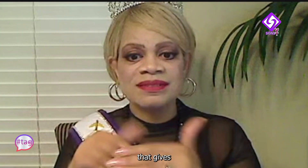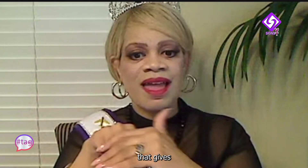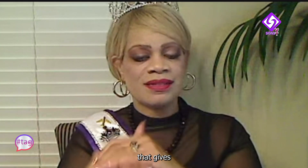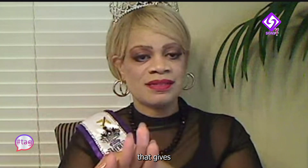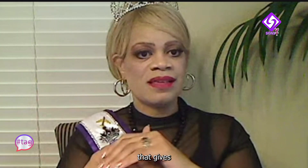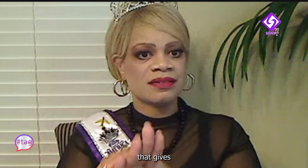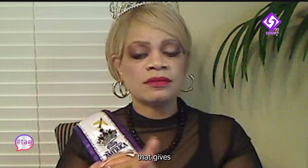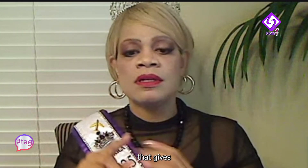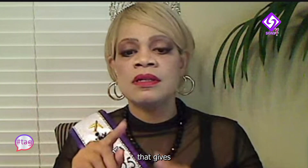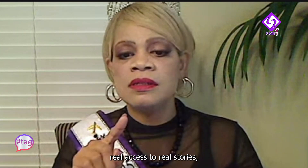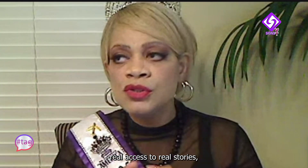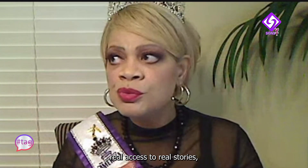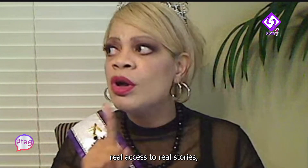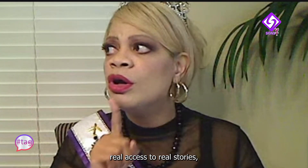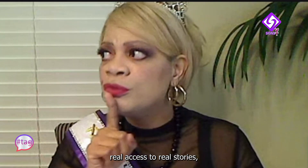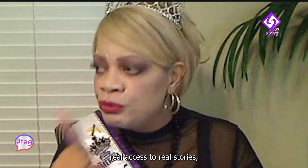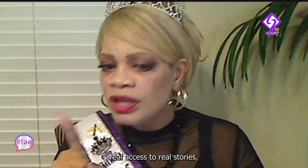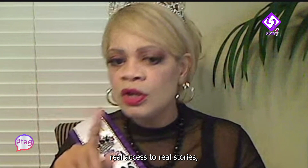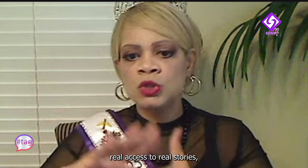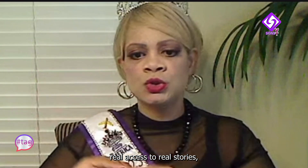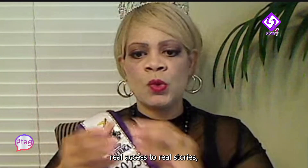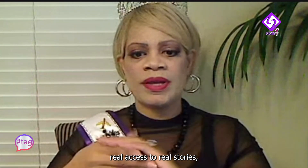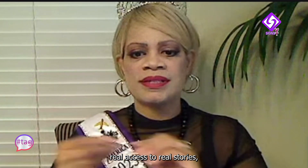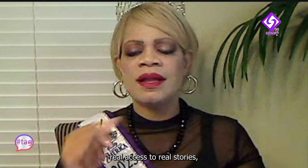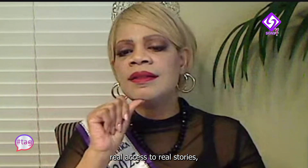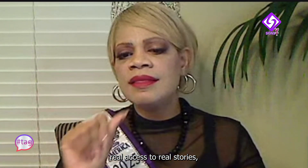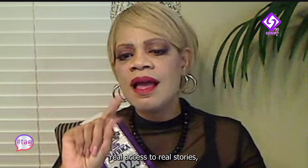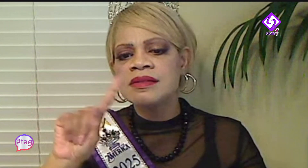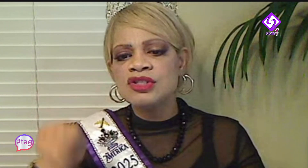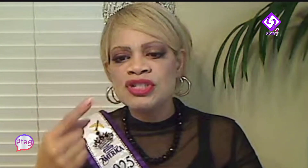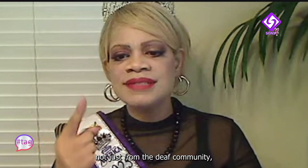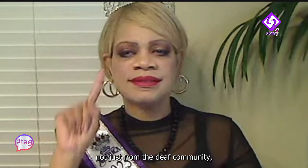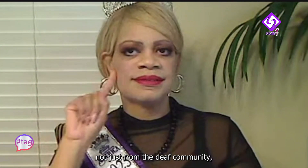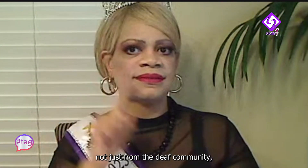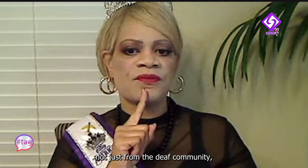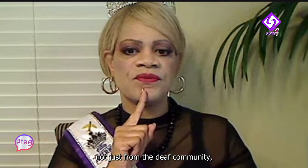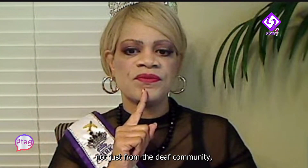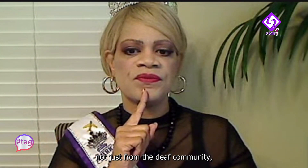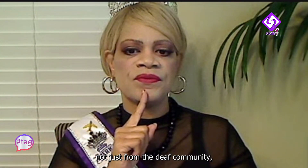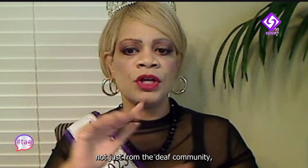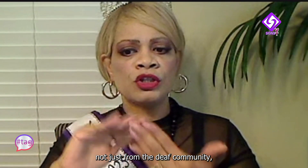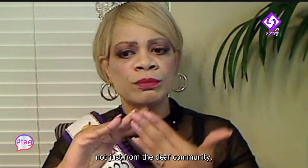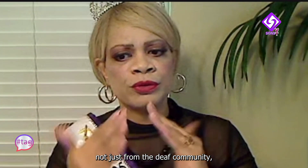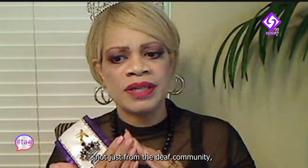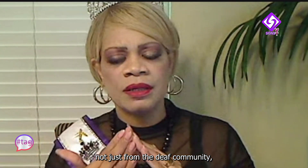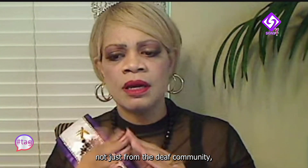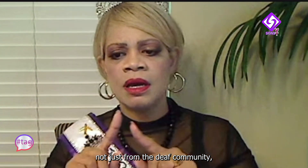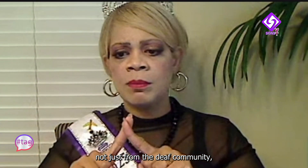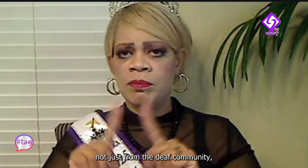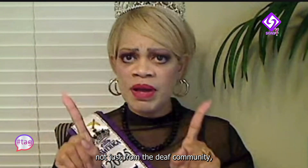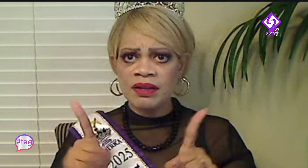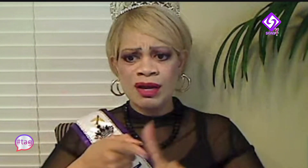that gives real access to real stories, not just from the